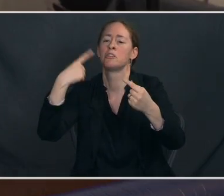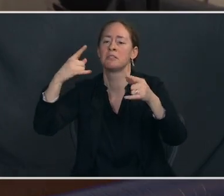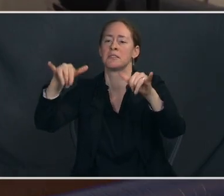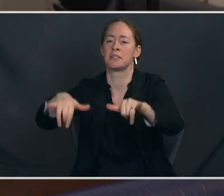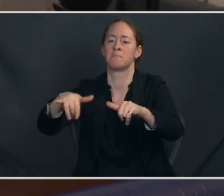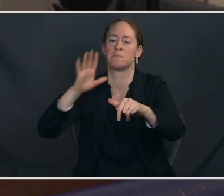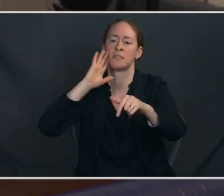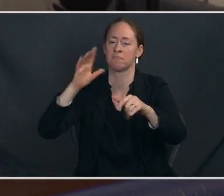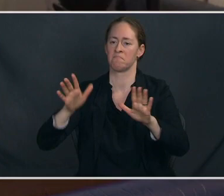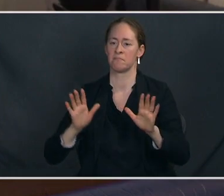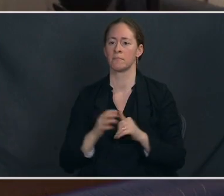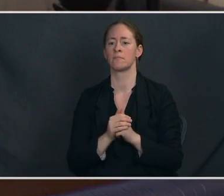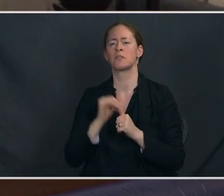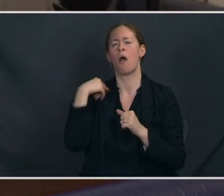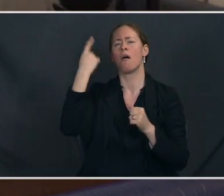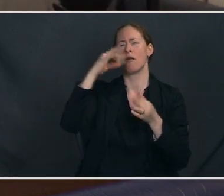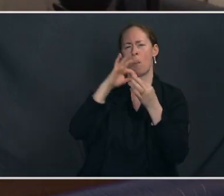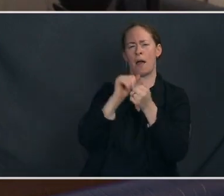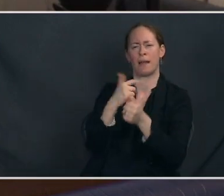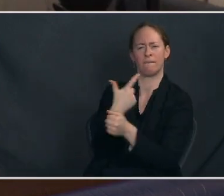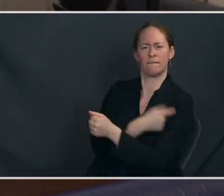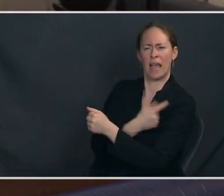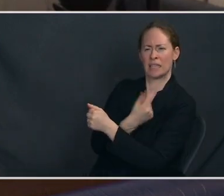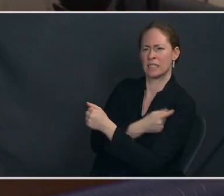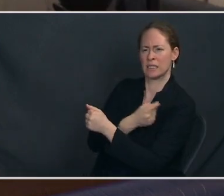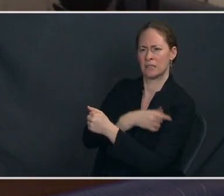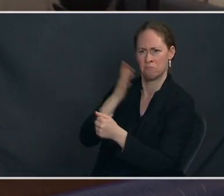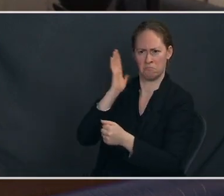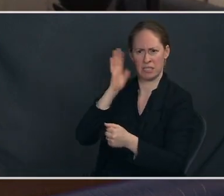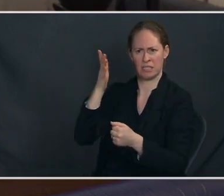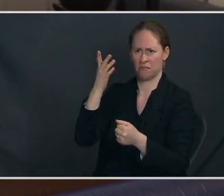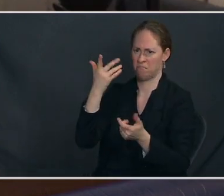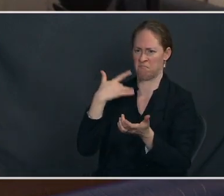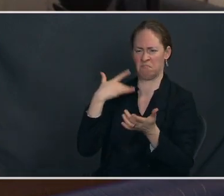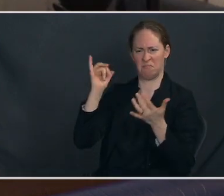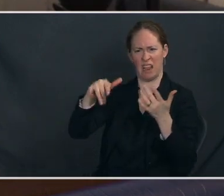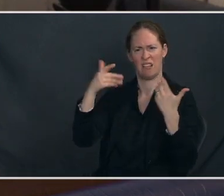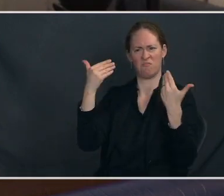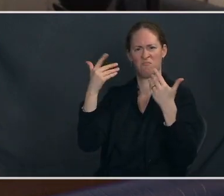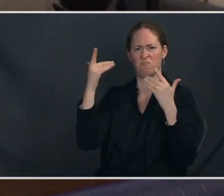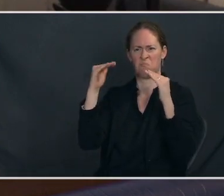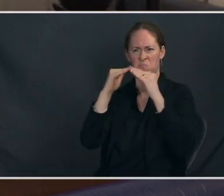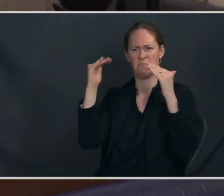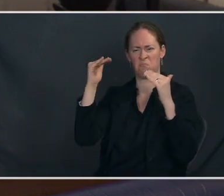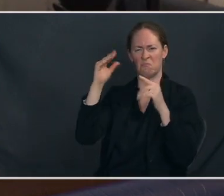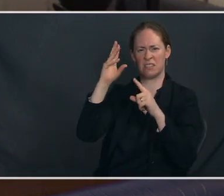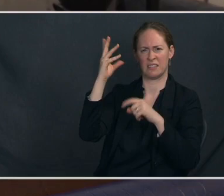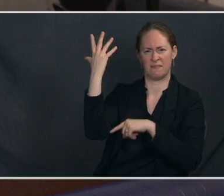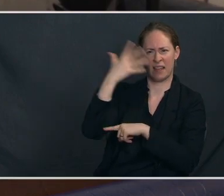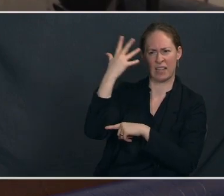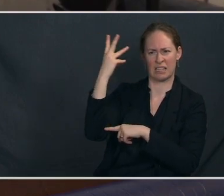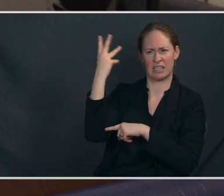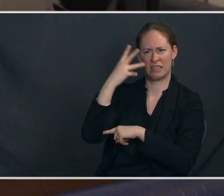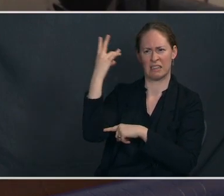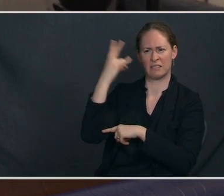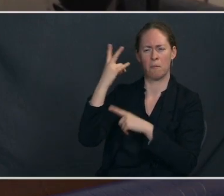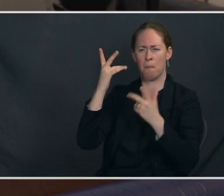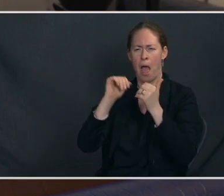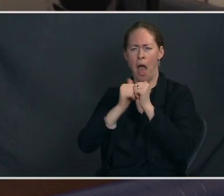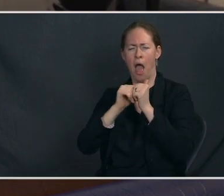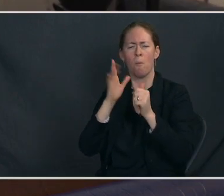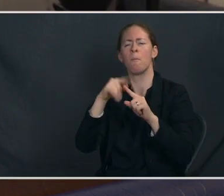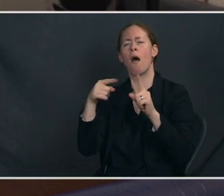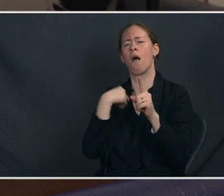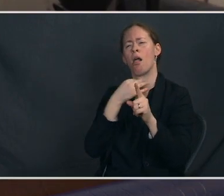giving, saying that it's 5 days or 6 days. Give us some time to catch up with this. I understand that. On the inverse, it's been